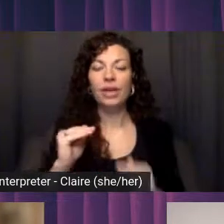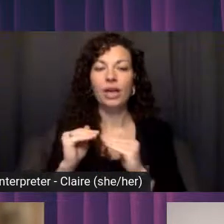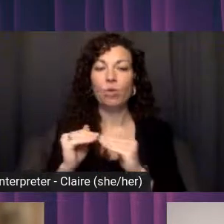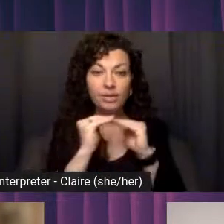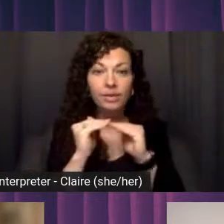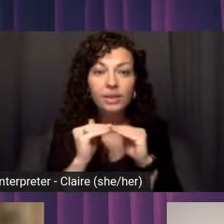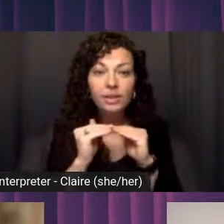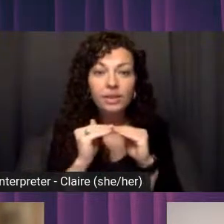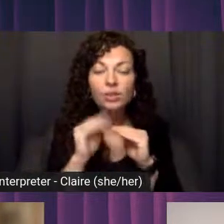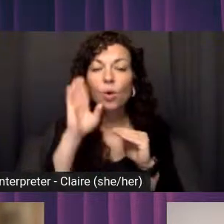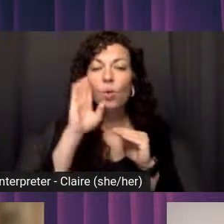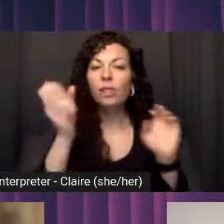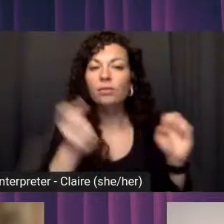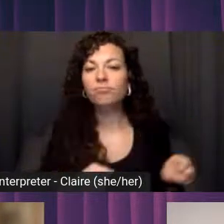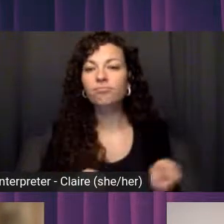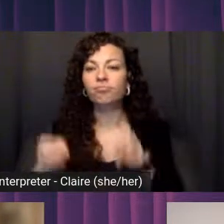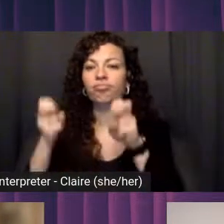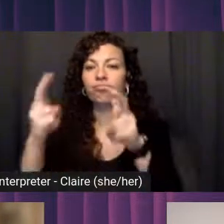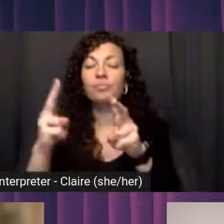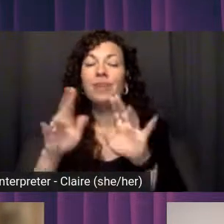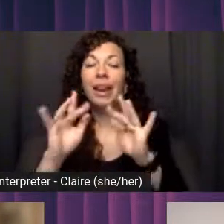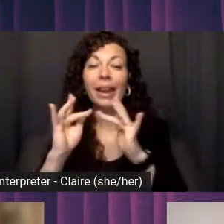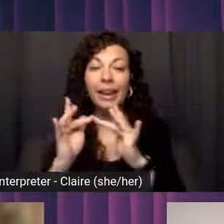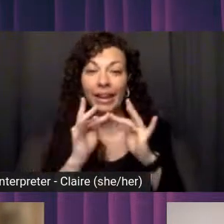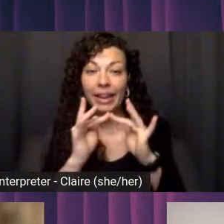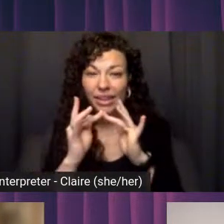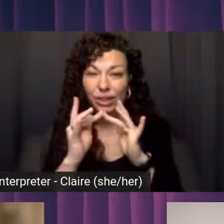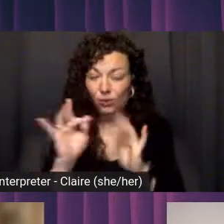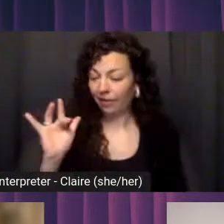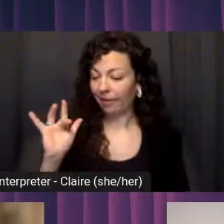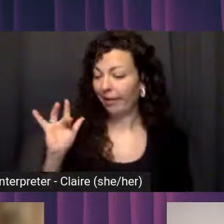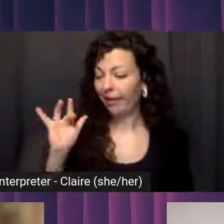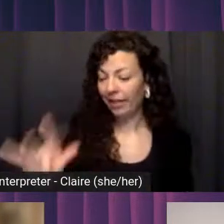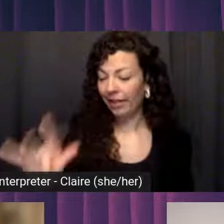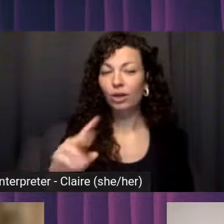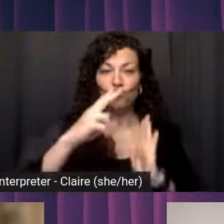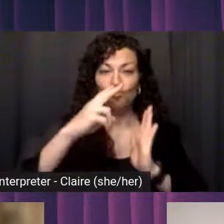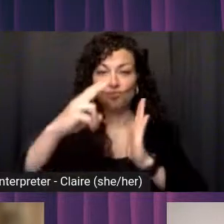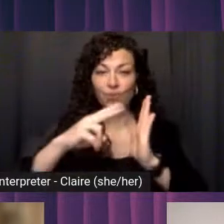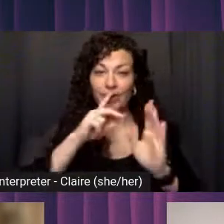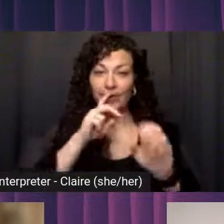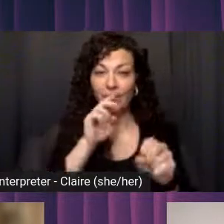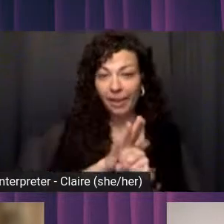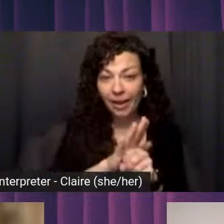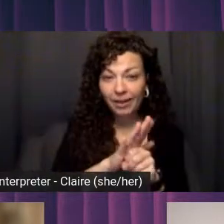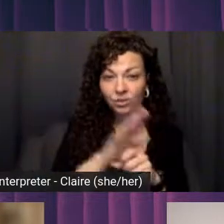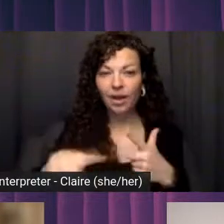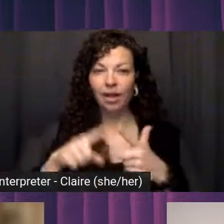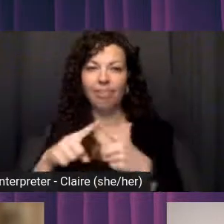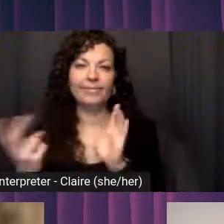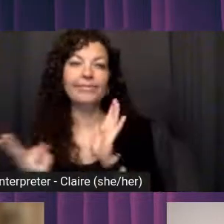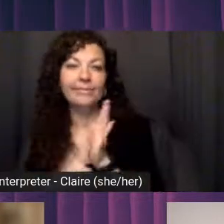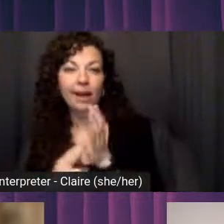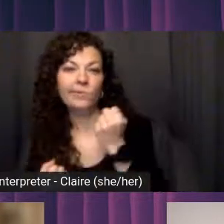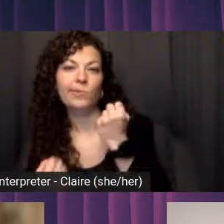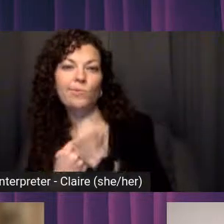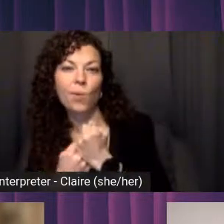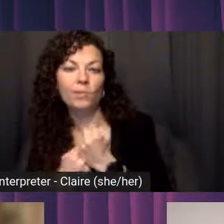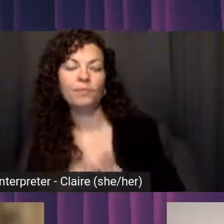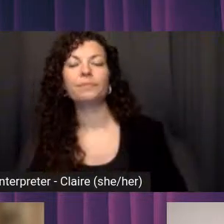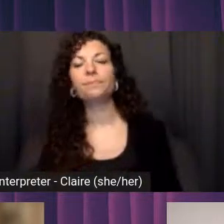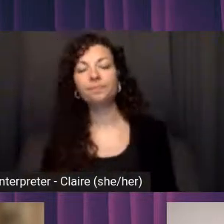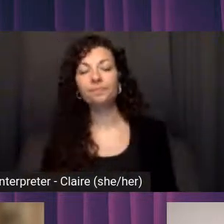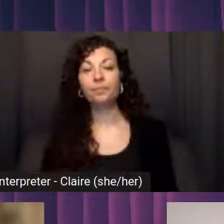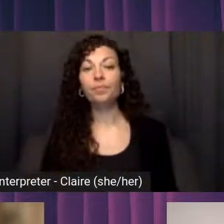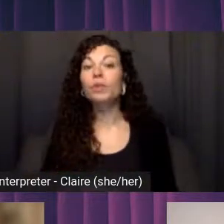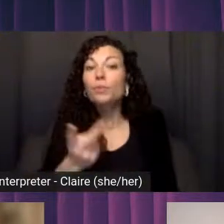pledge and sign that. Renee, Aviva, how can we support